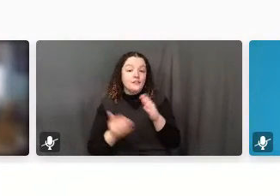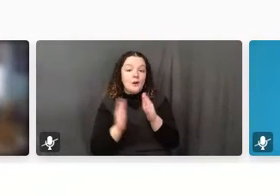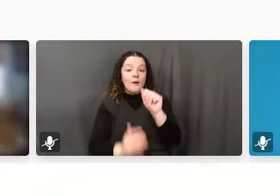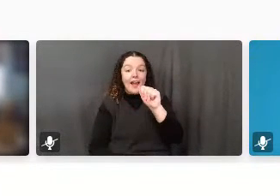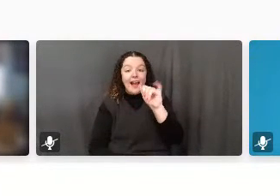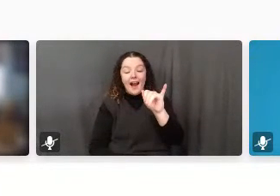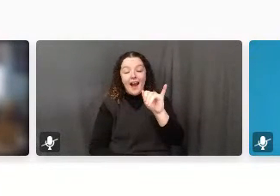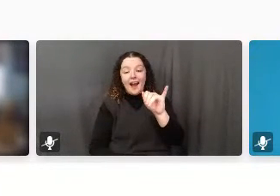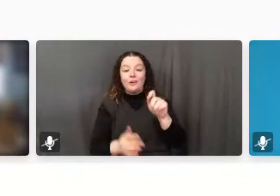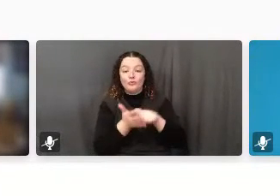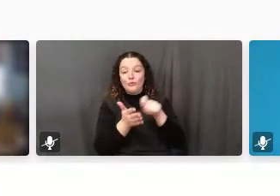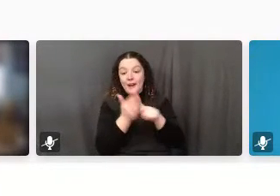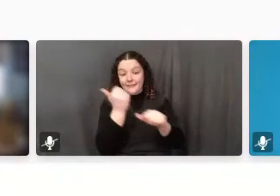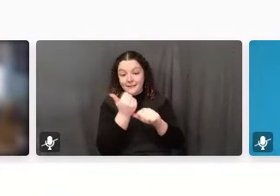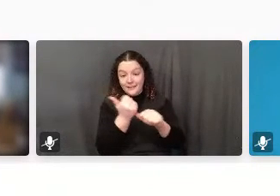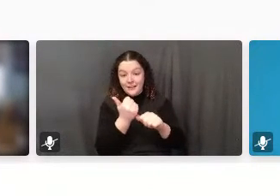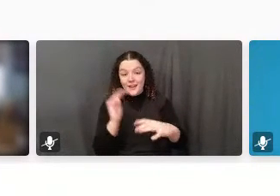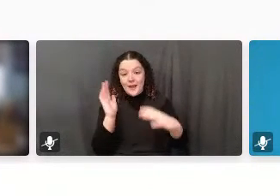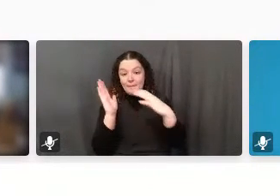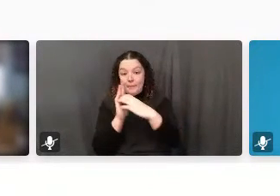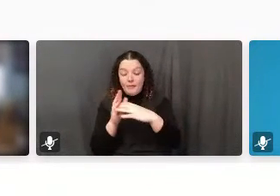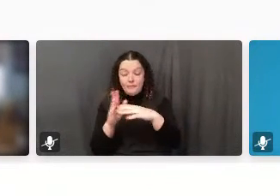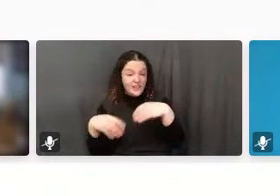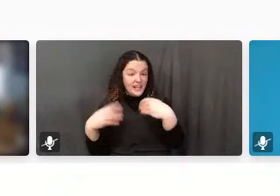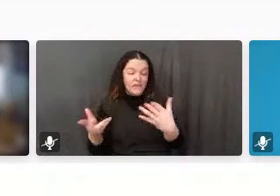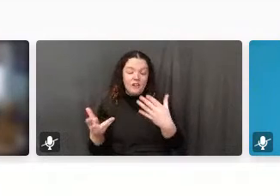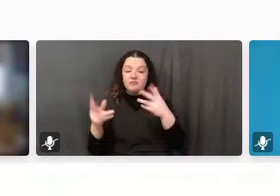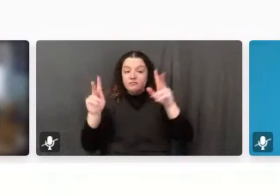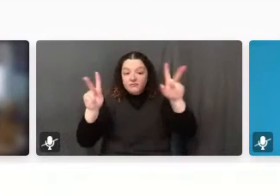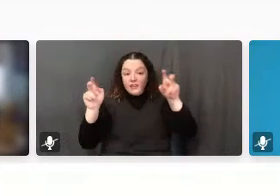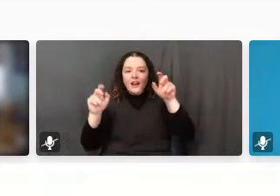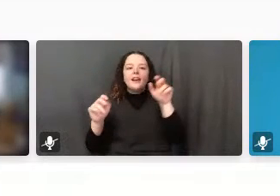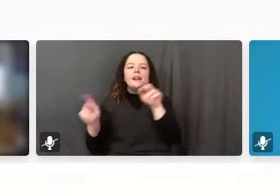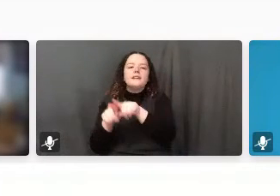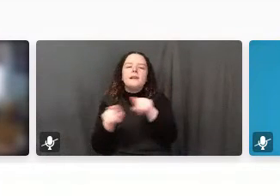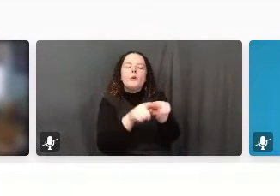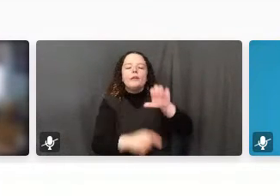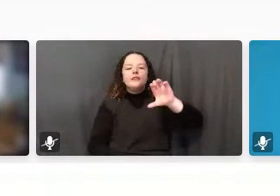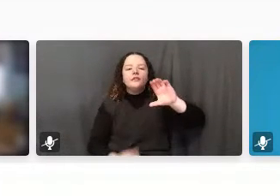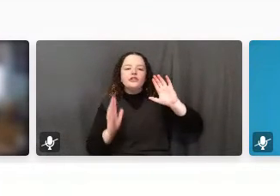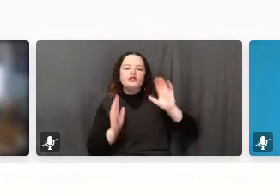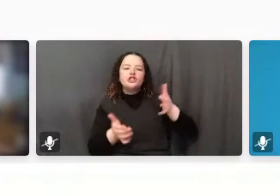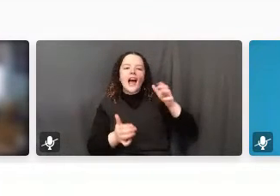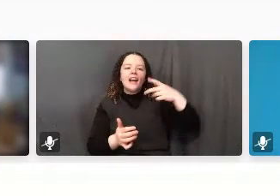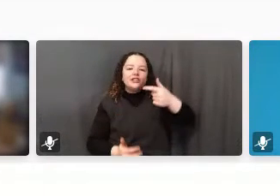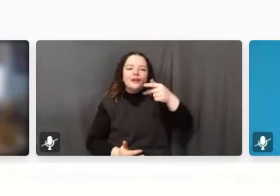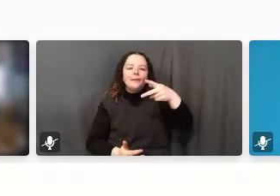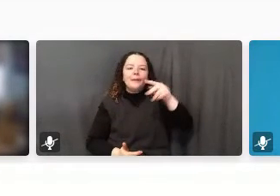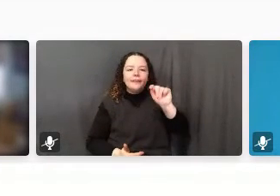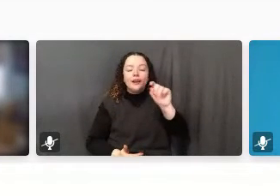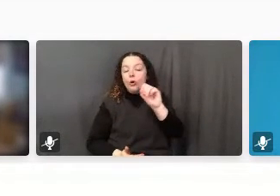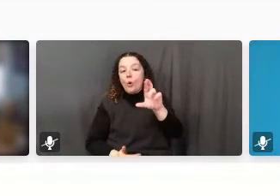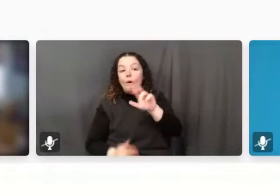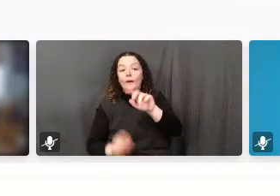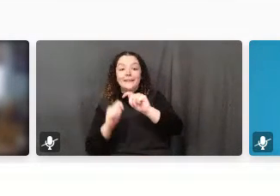paragraph block and then give it a prompt very similar to the Chat GPT if you've used that before, or our partner Team AI. You put in